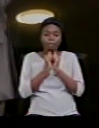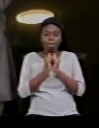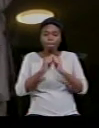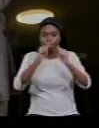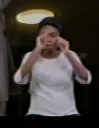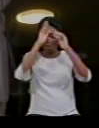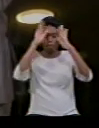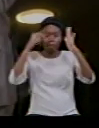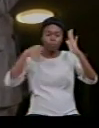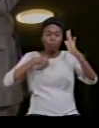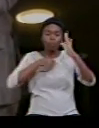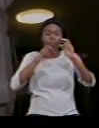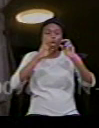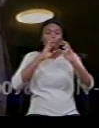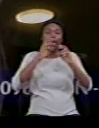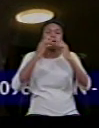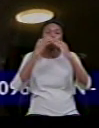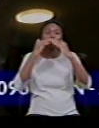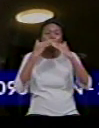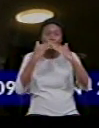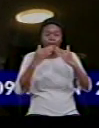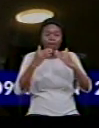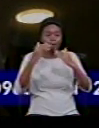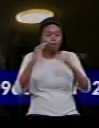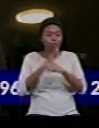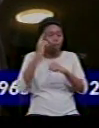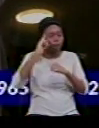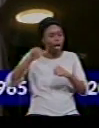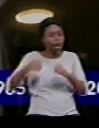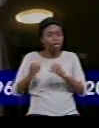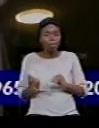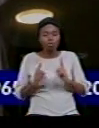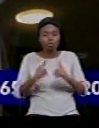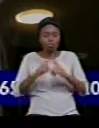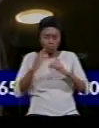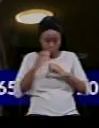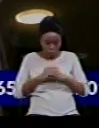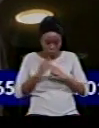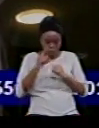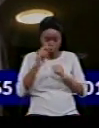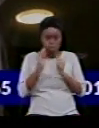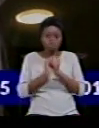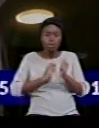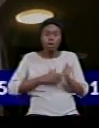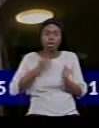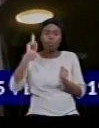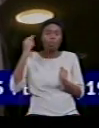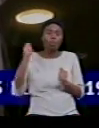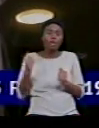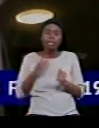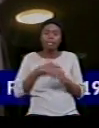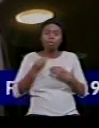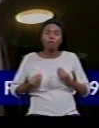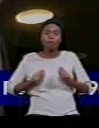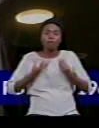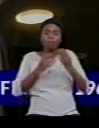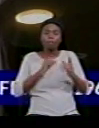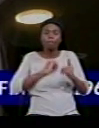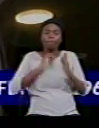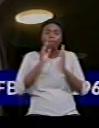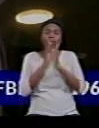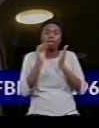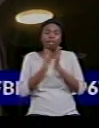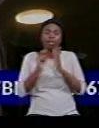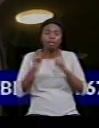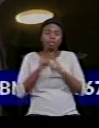Father, we are very grateful for another opportunity to worship you with our tithe and offering. I pray, Lord, as we